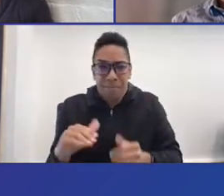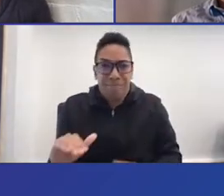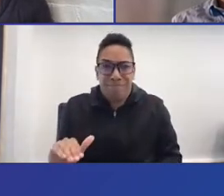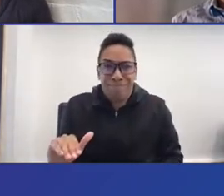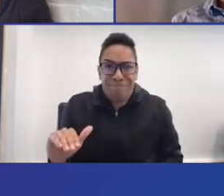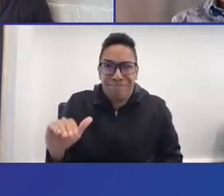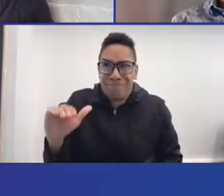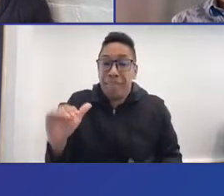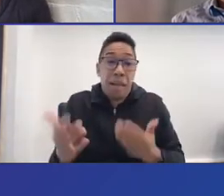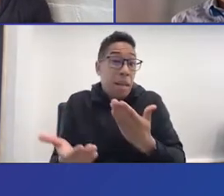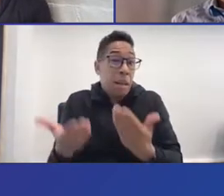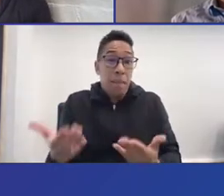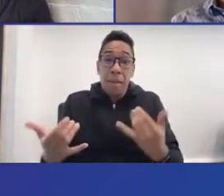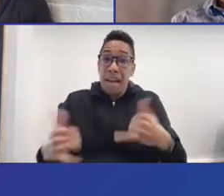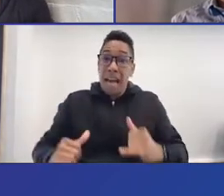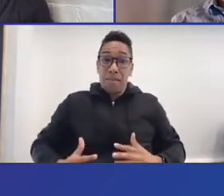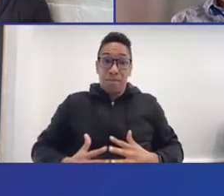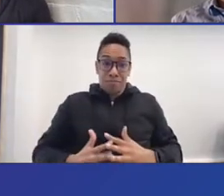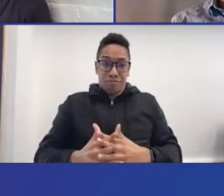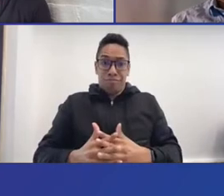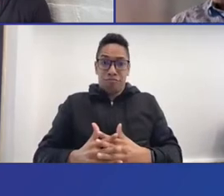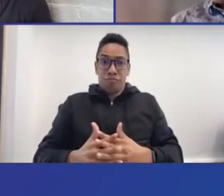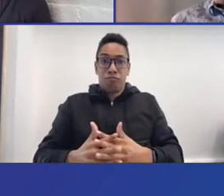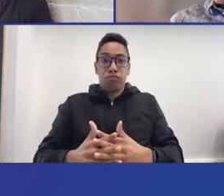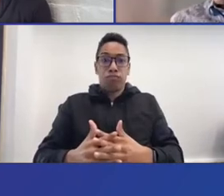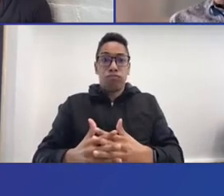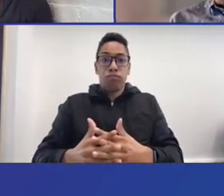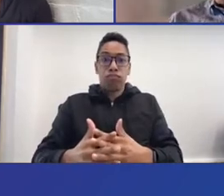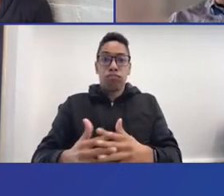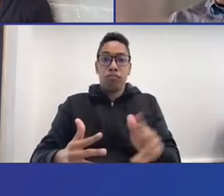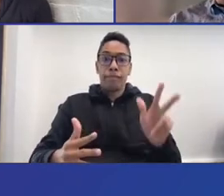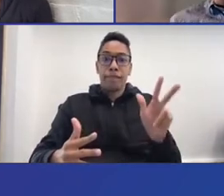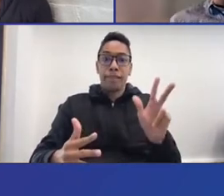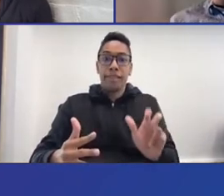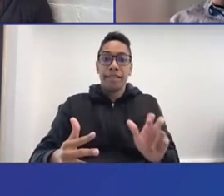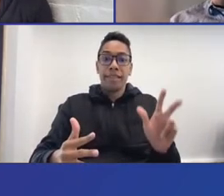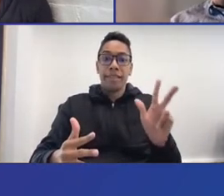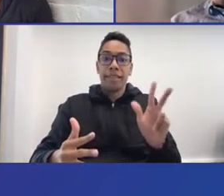vitro, right? The songs that were sung to me,